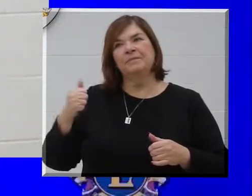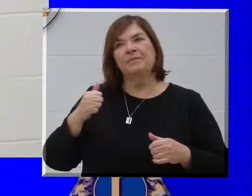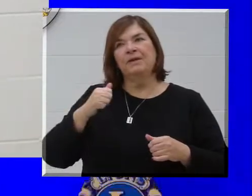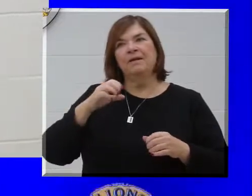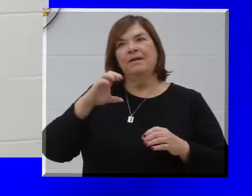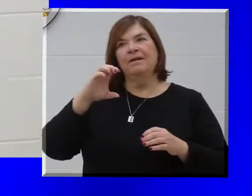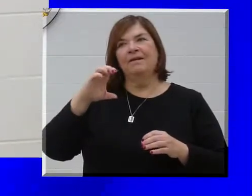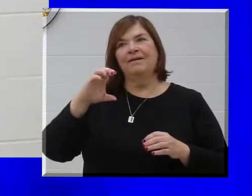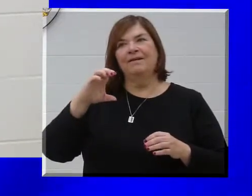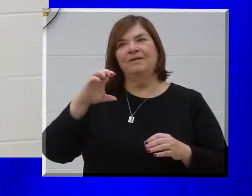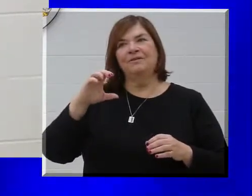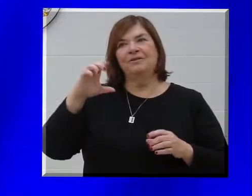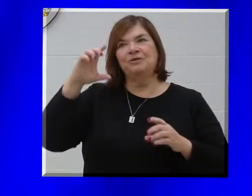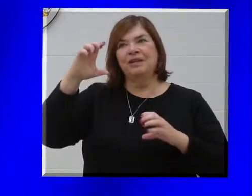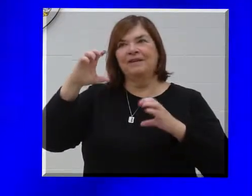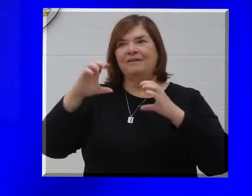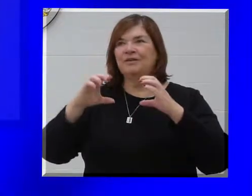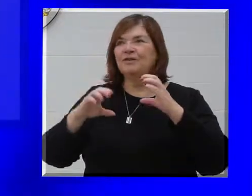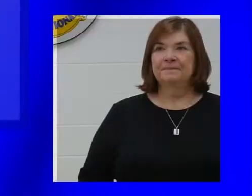Dream Vacation Raffle tickets.